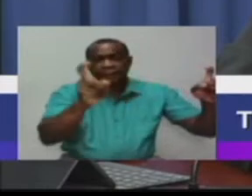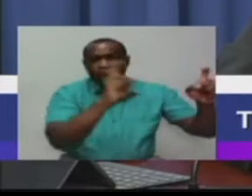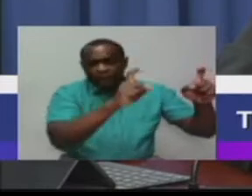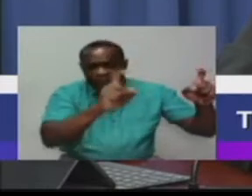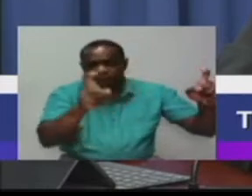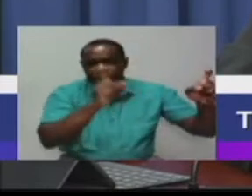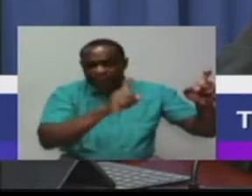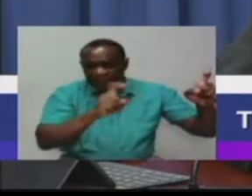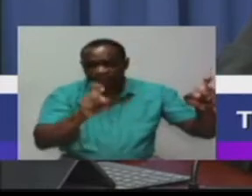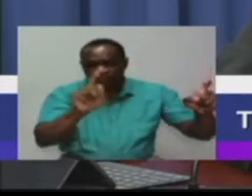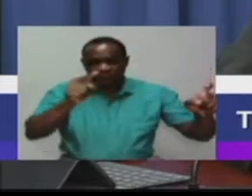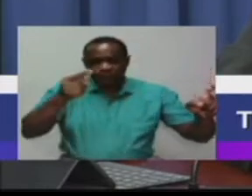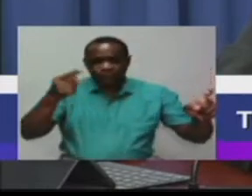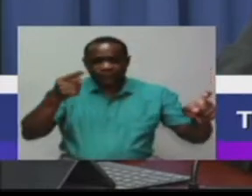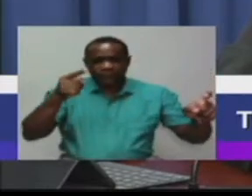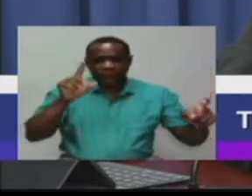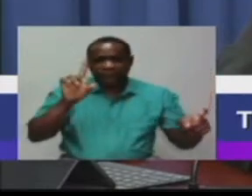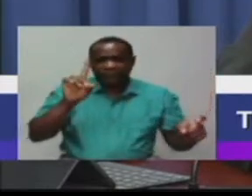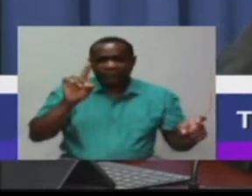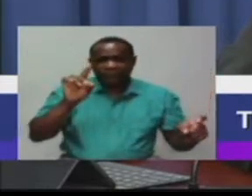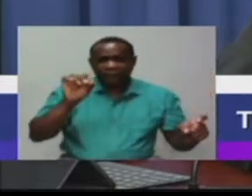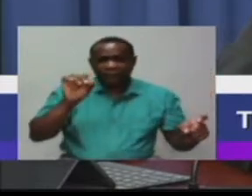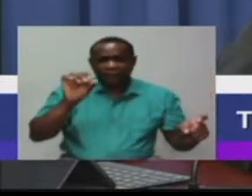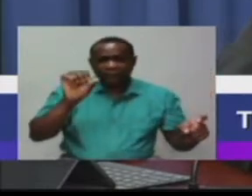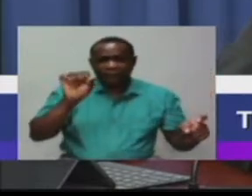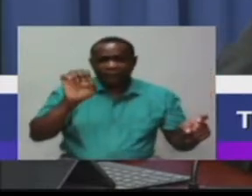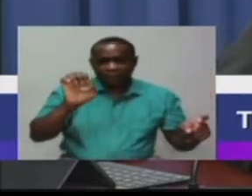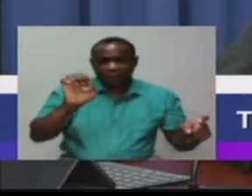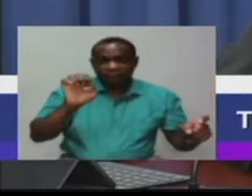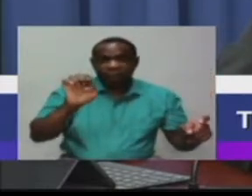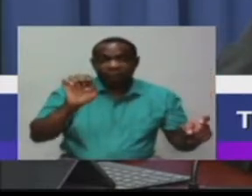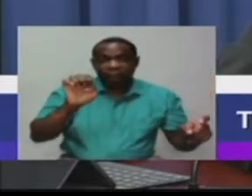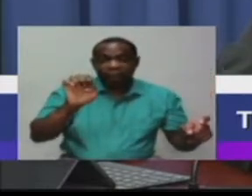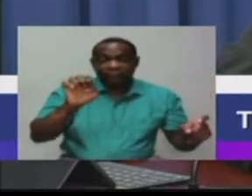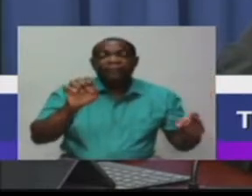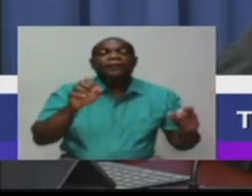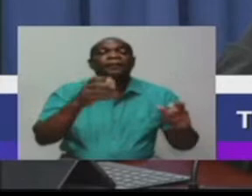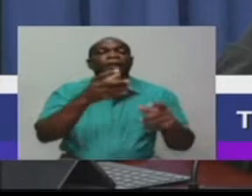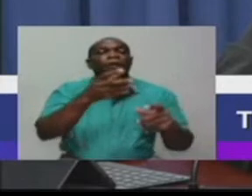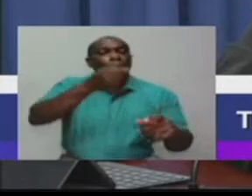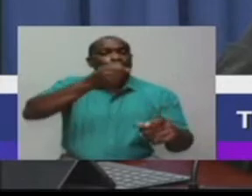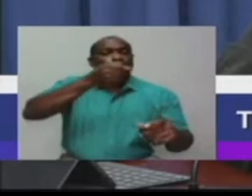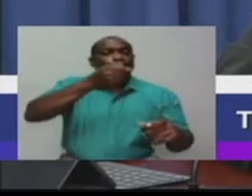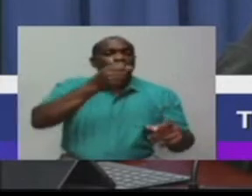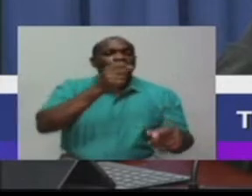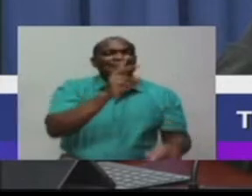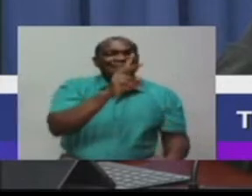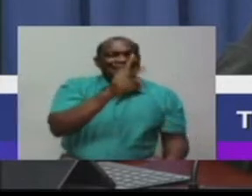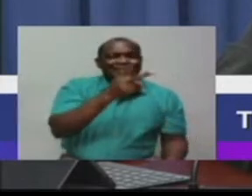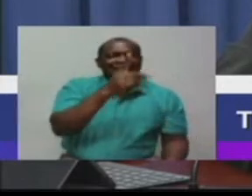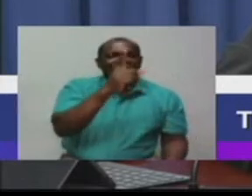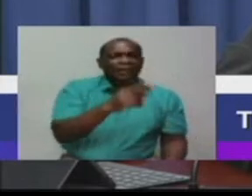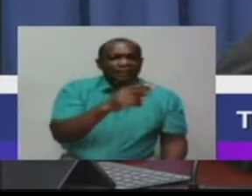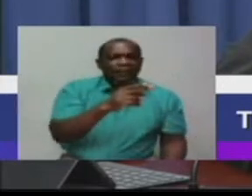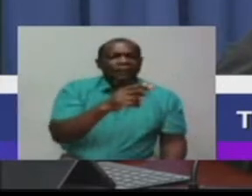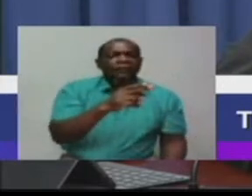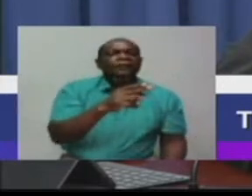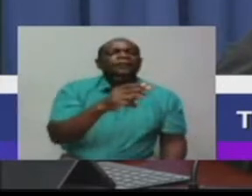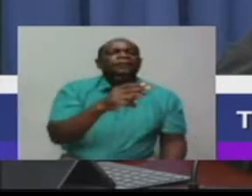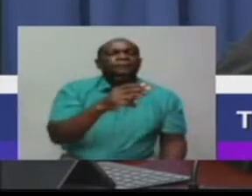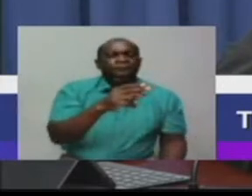that 150,000 before the middle of October cannot access a Pfizer shot after